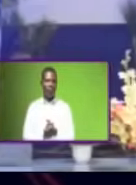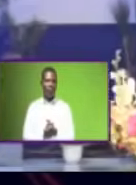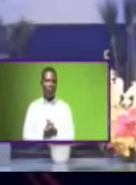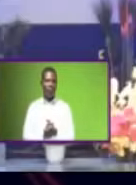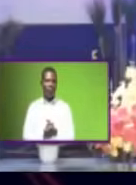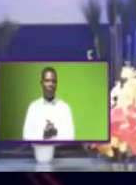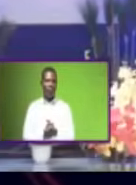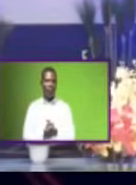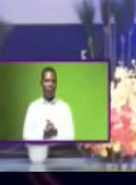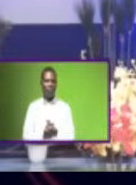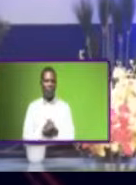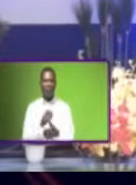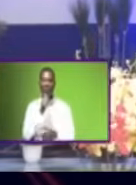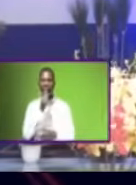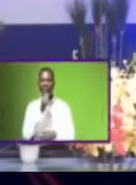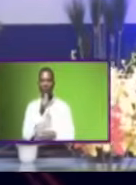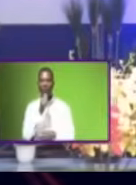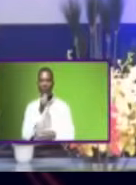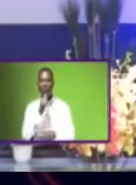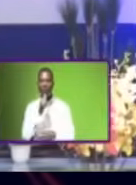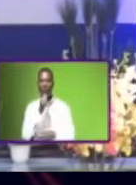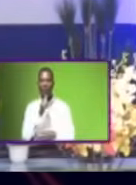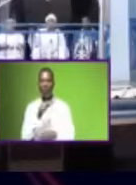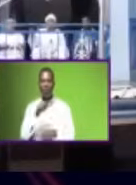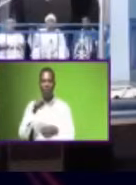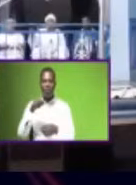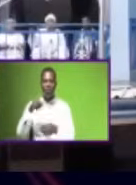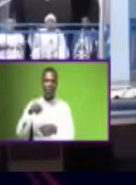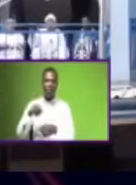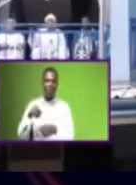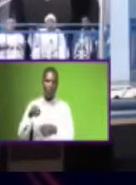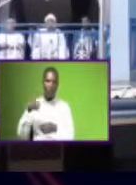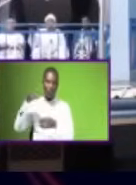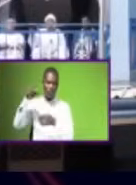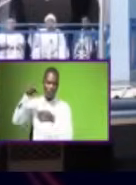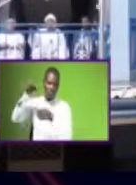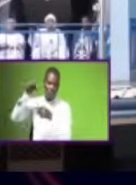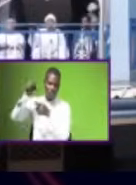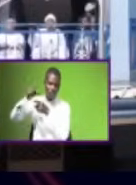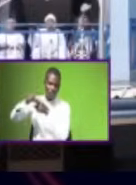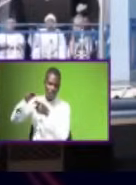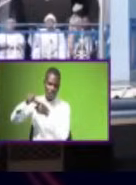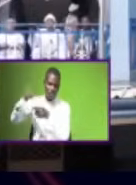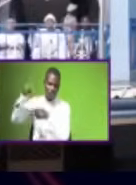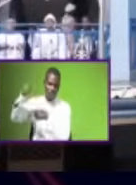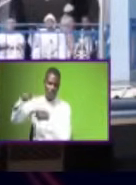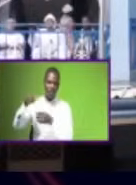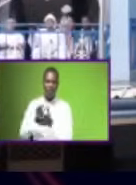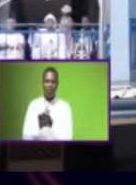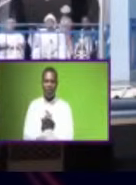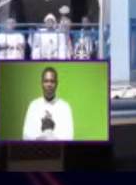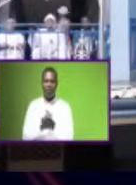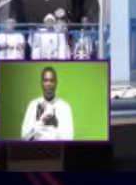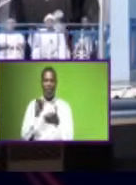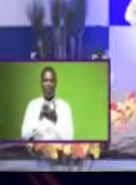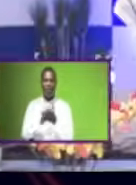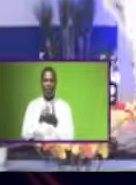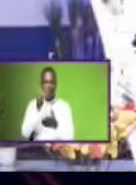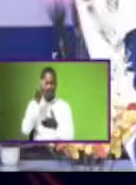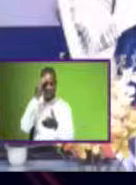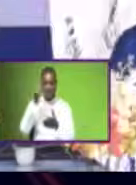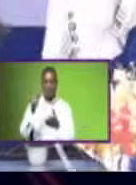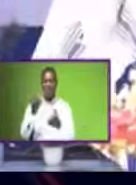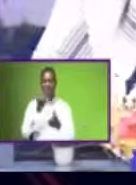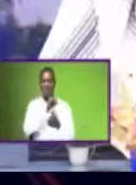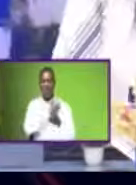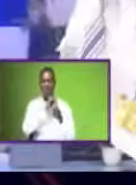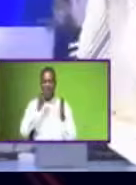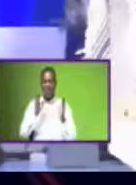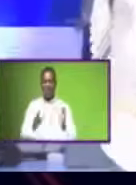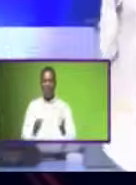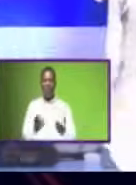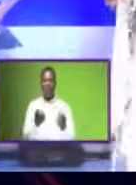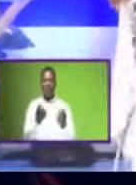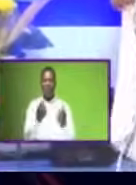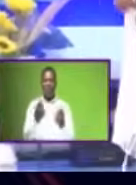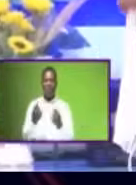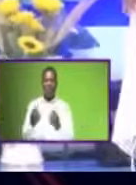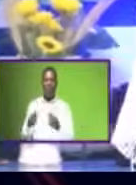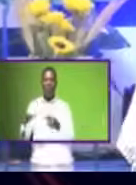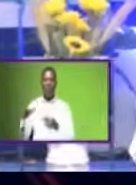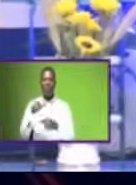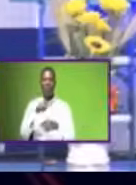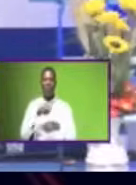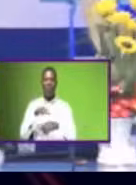Sumasema Wahonye. And the mystery here is this. And nothing that Christos somo abas as